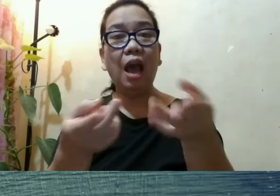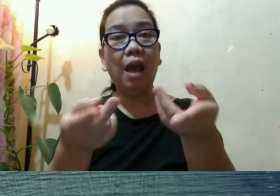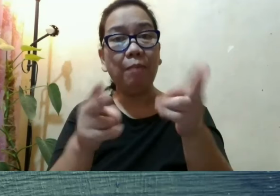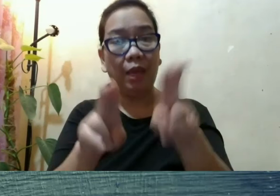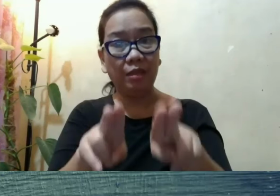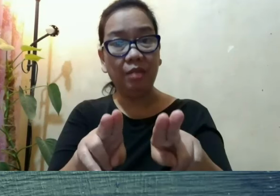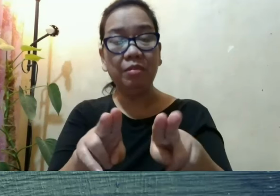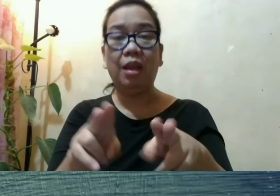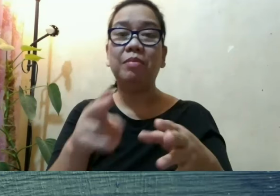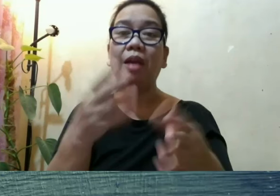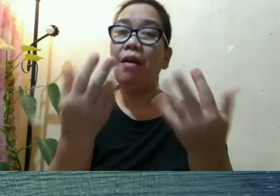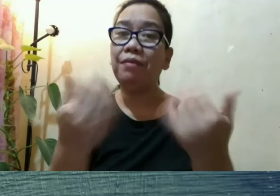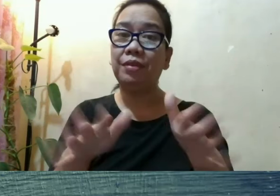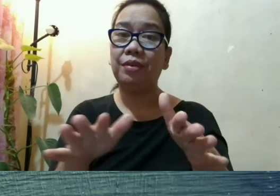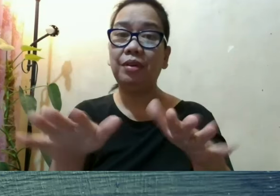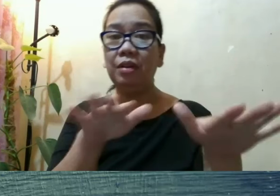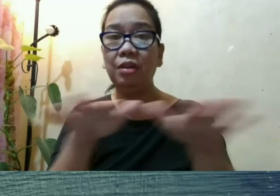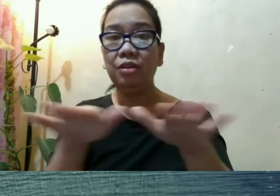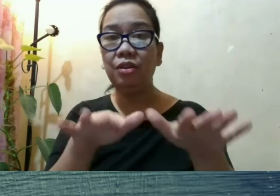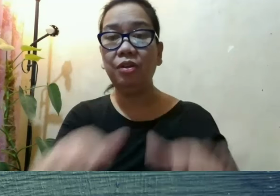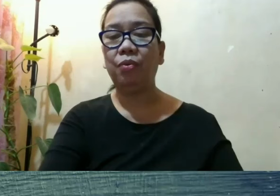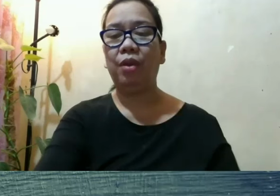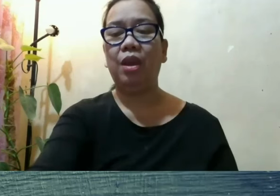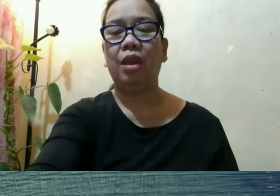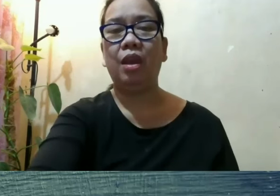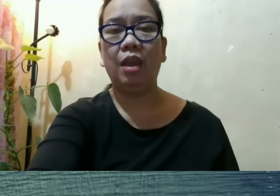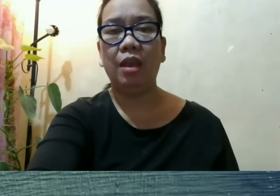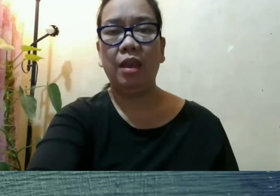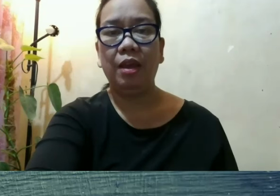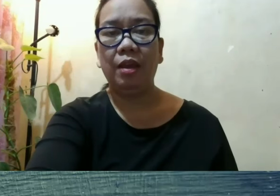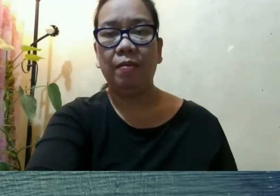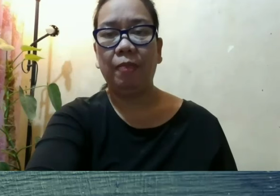Flood happens sometimes after the earthquake.